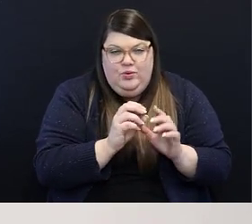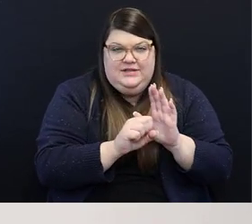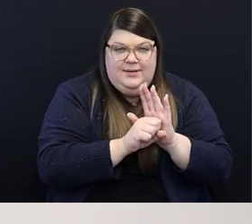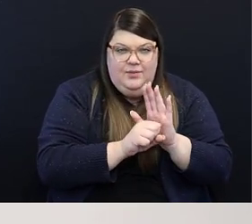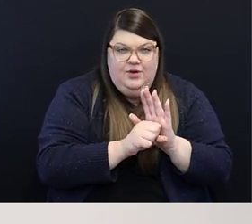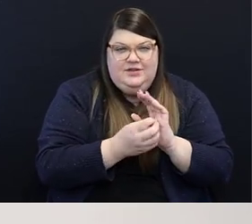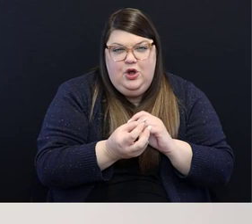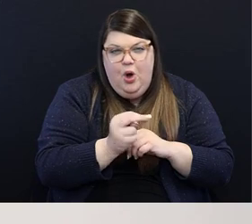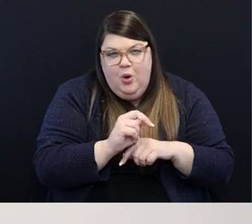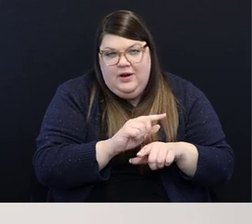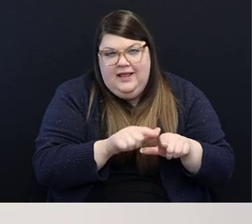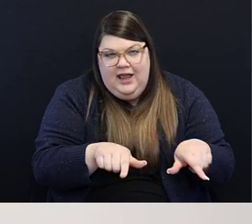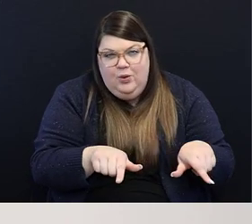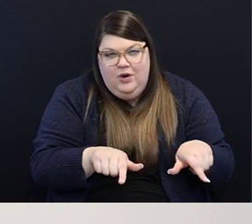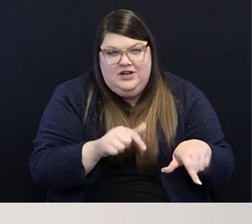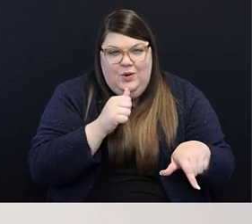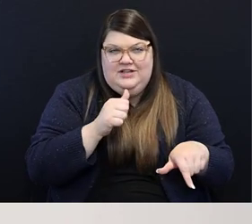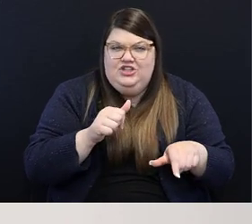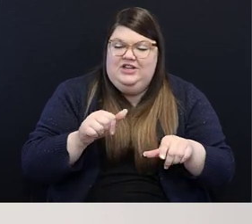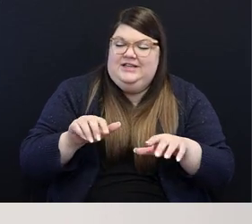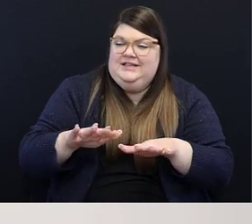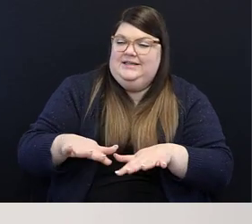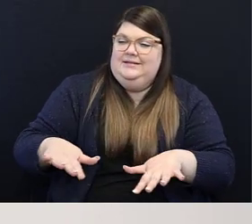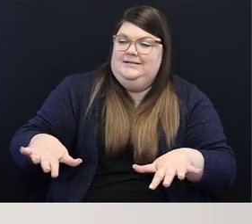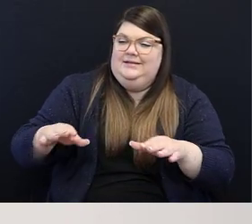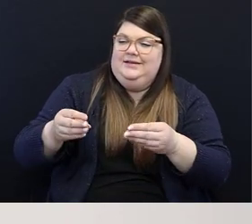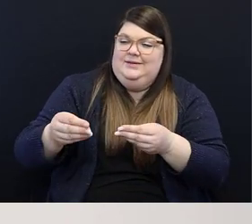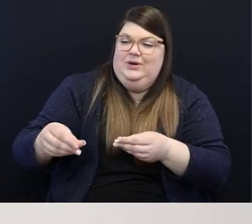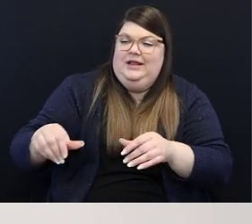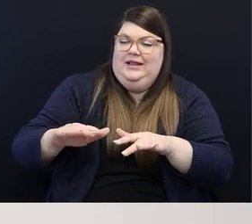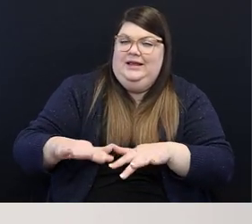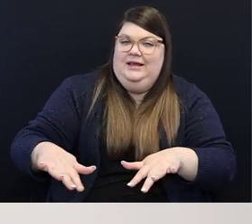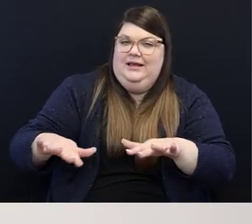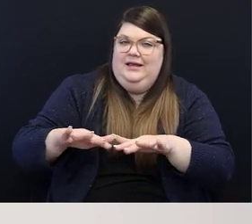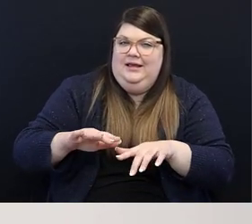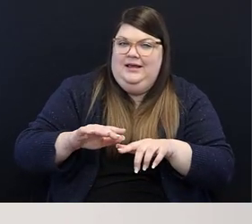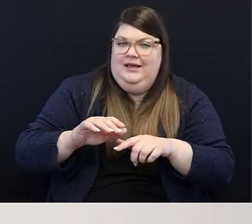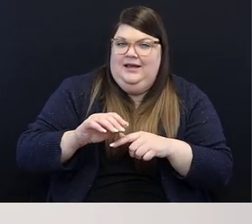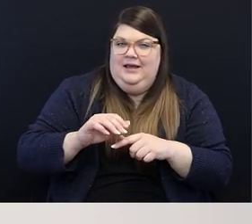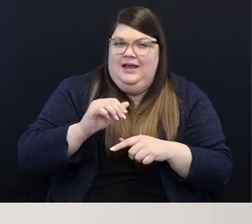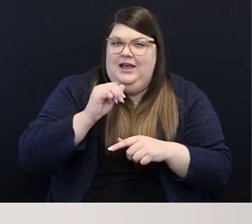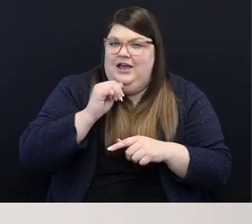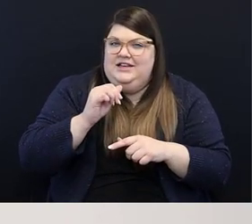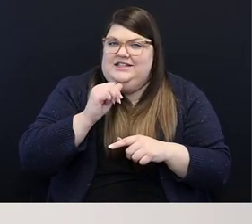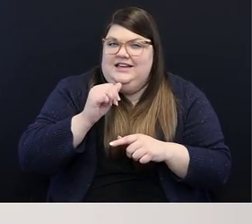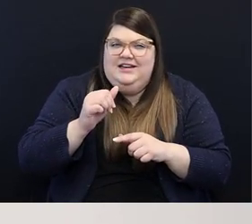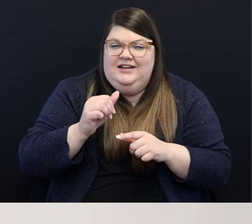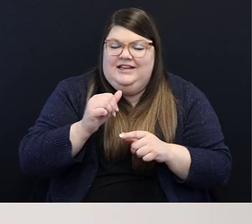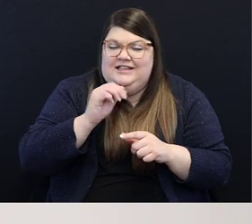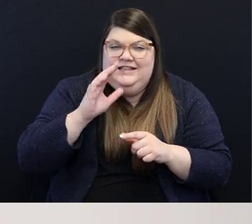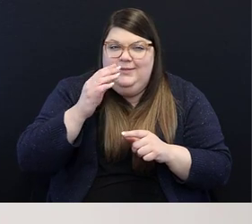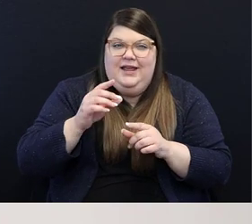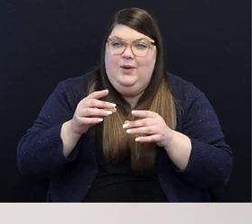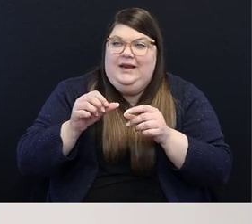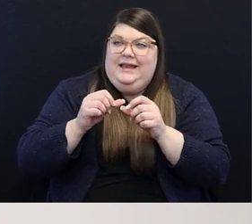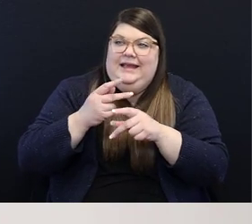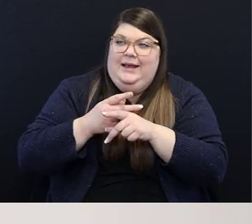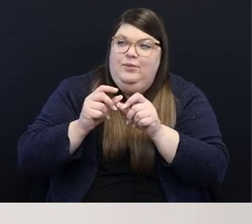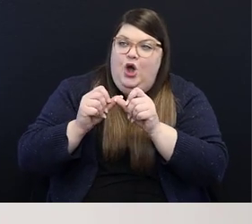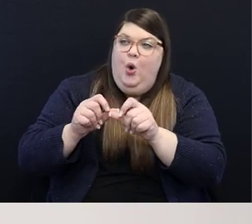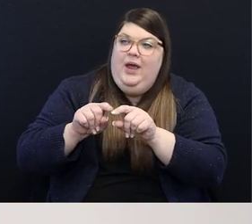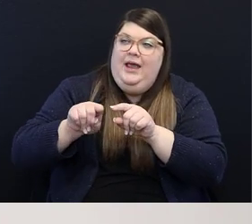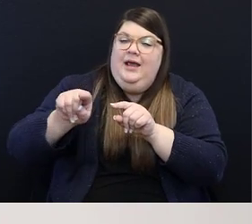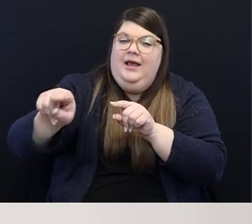it wasn't sort of a sprinkling across. It didn't connotate the idea that this kept going outside of the picture plane. It was about a way of